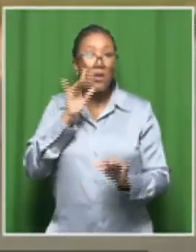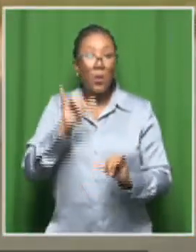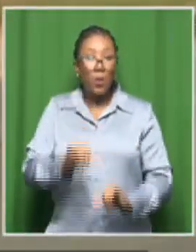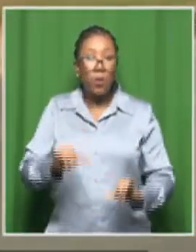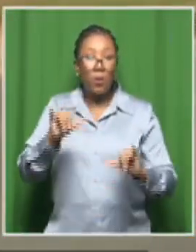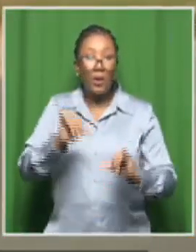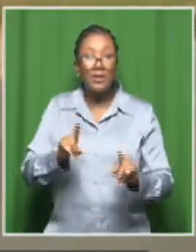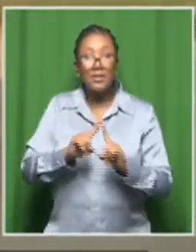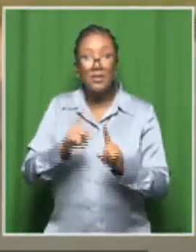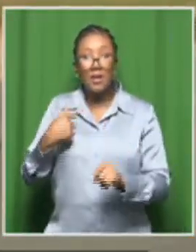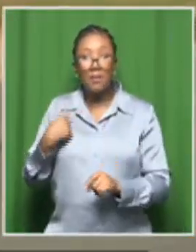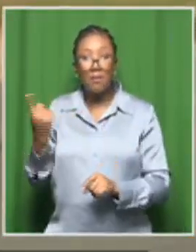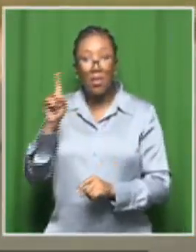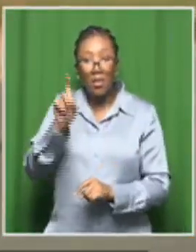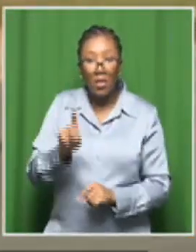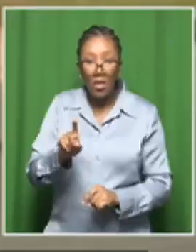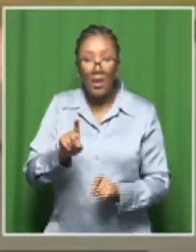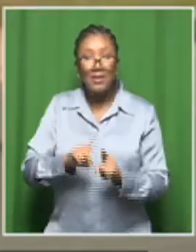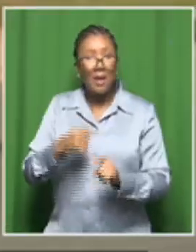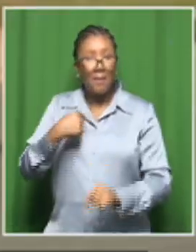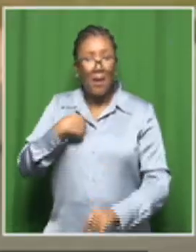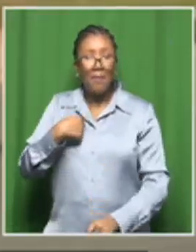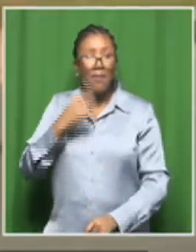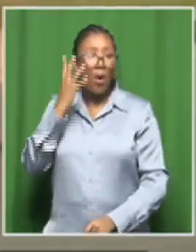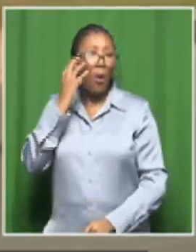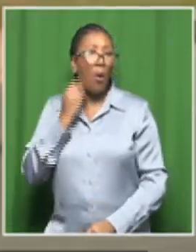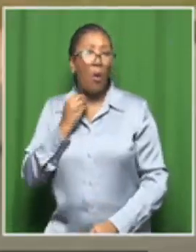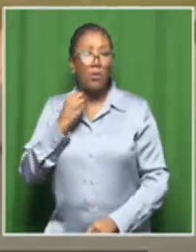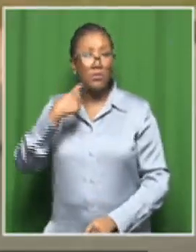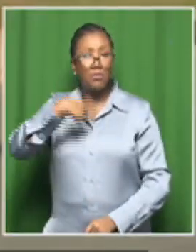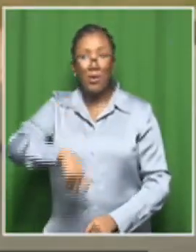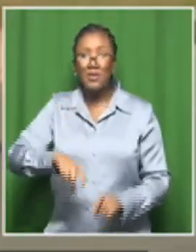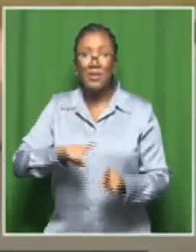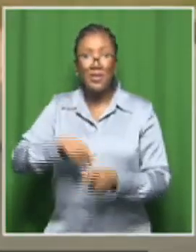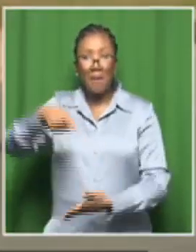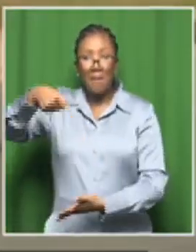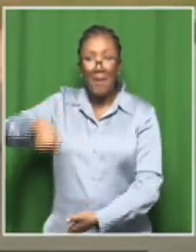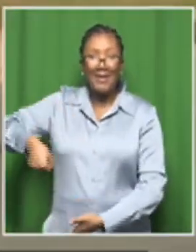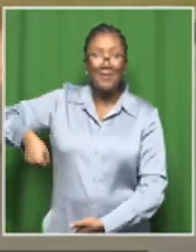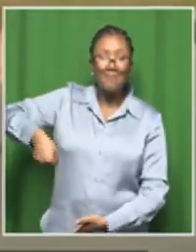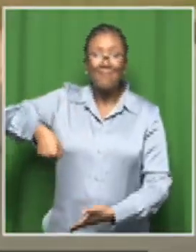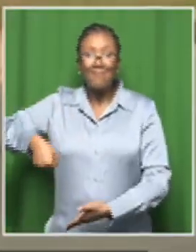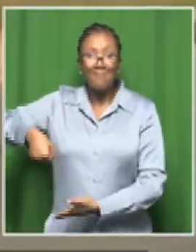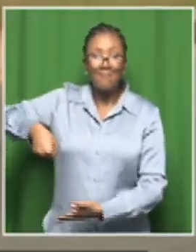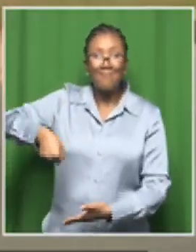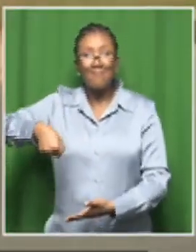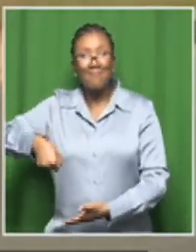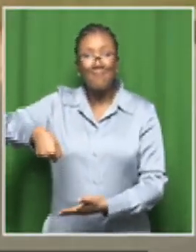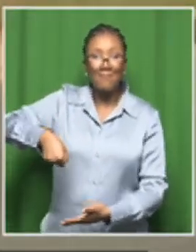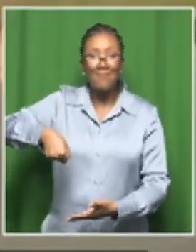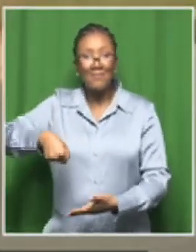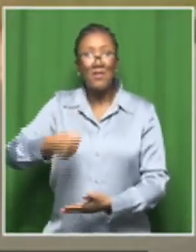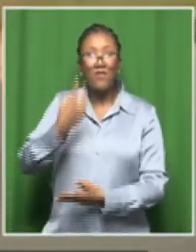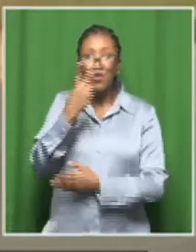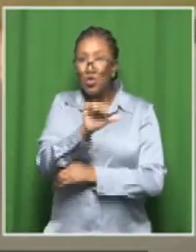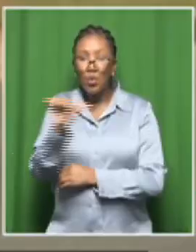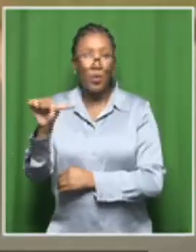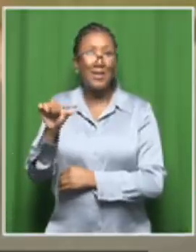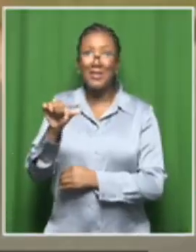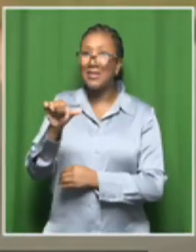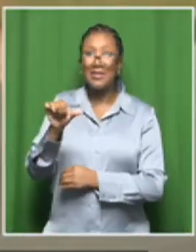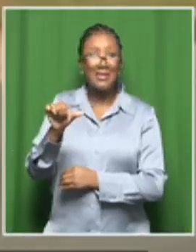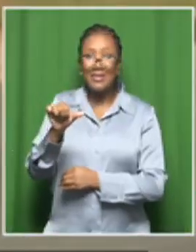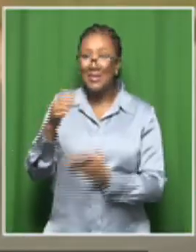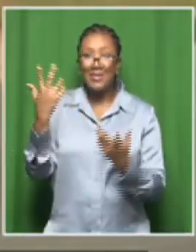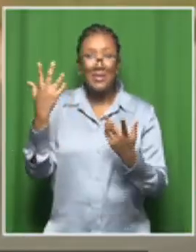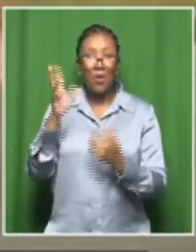fetch water, I'm an elderly person. So, I mean, to carry buckets and buckets of water, I don't know, almost 2 weeks. I mean, we had